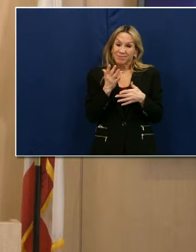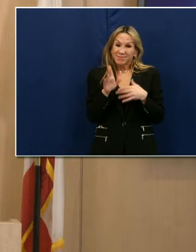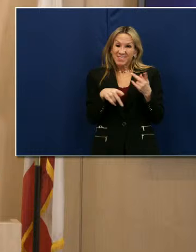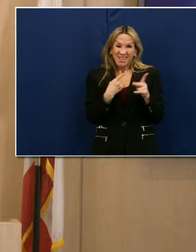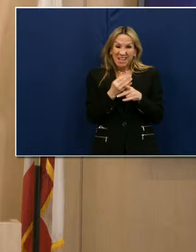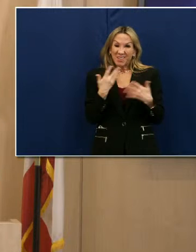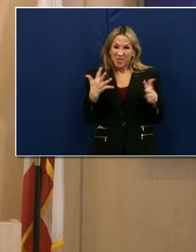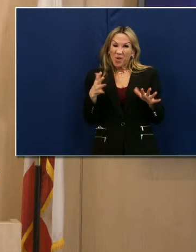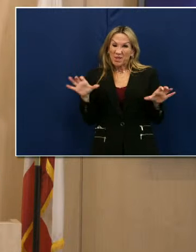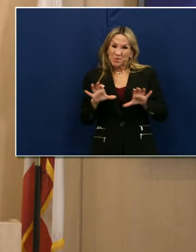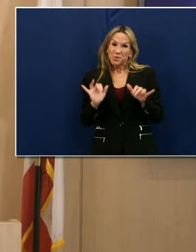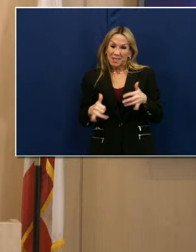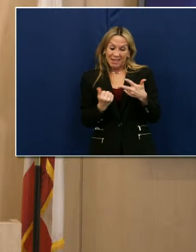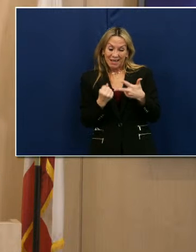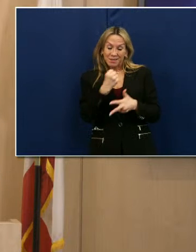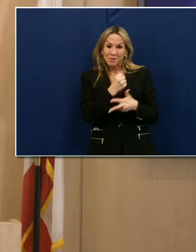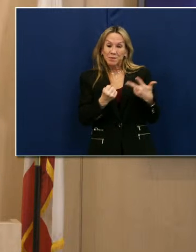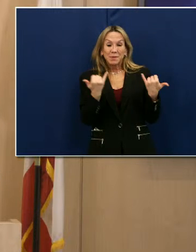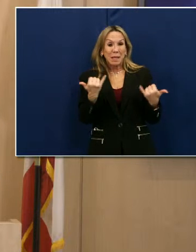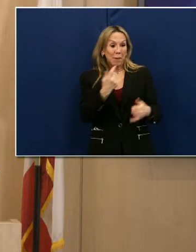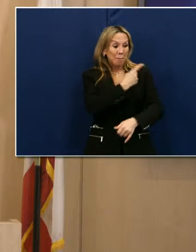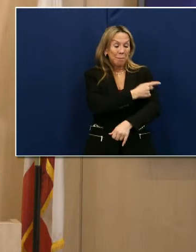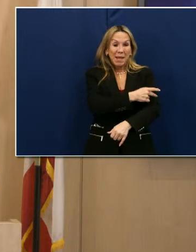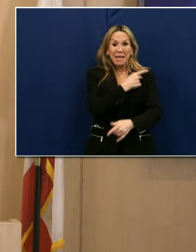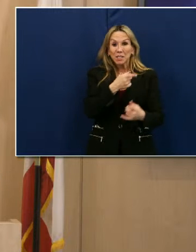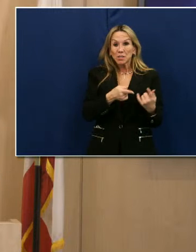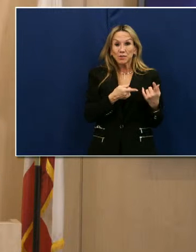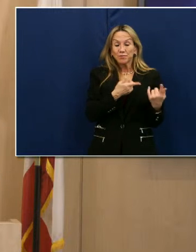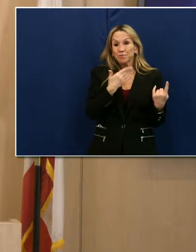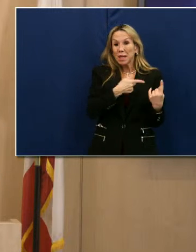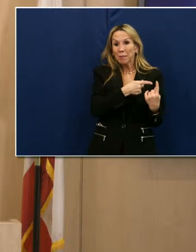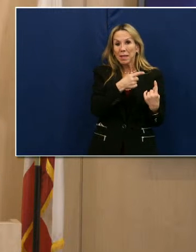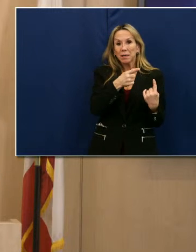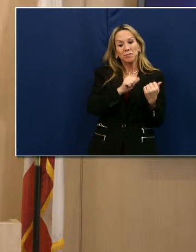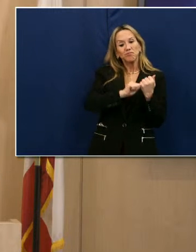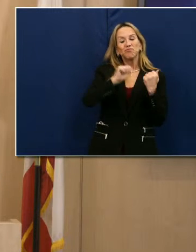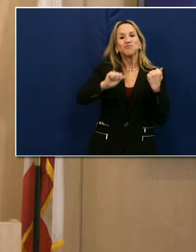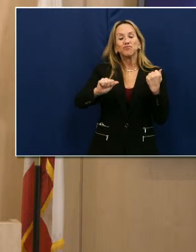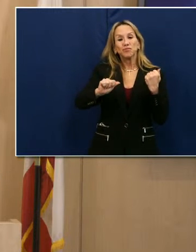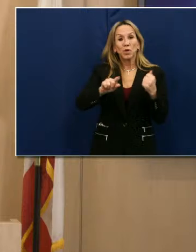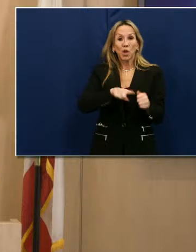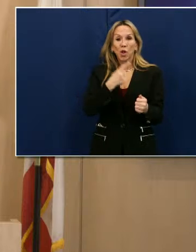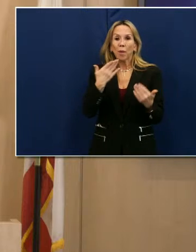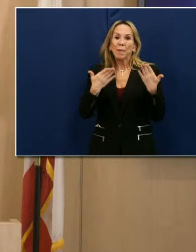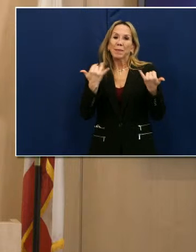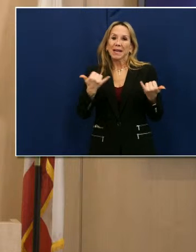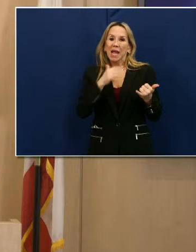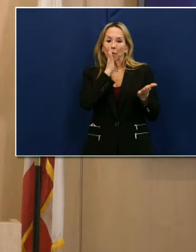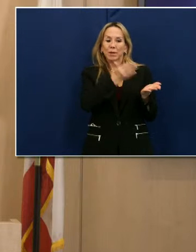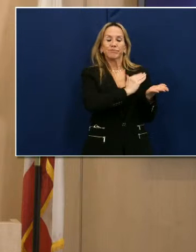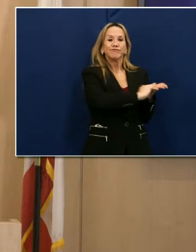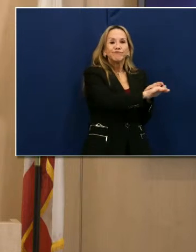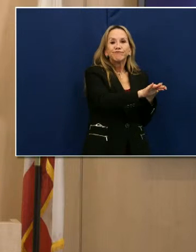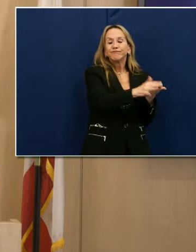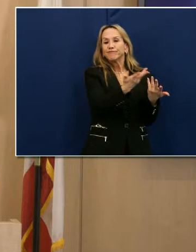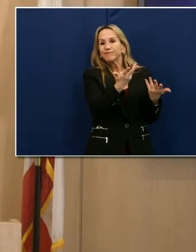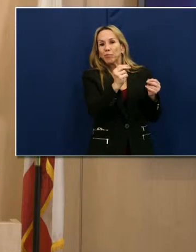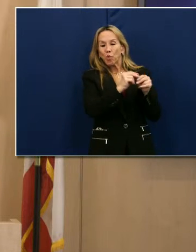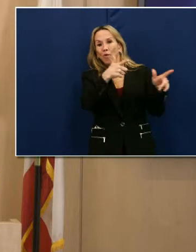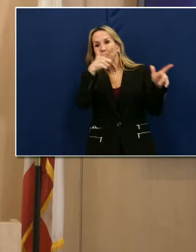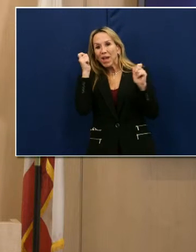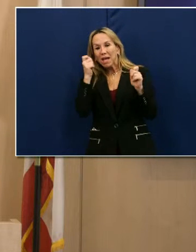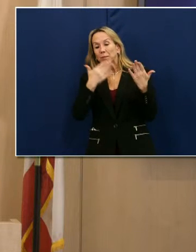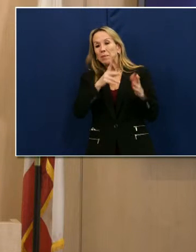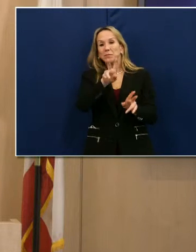scenario. Where now a patient that maybe we would have kept in the hospital a little bit longer, we might be able to discharge to skilled nursing or something like that a little